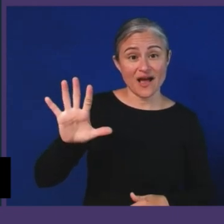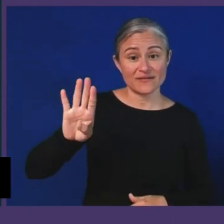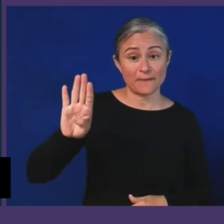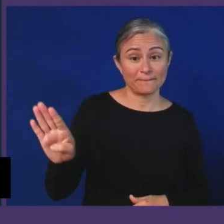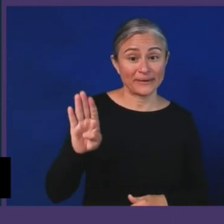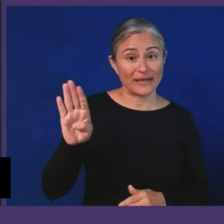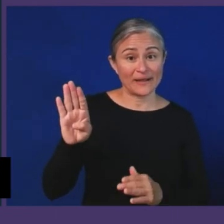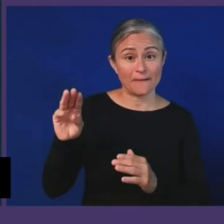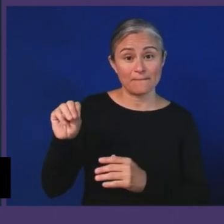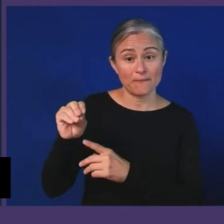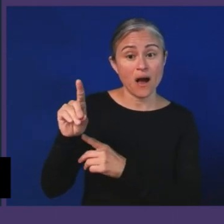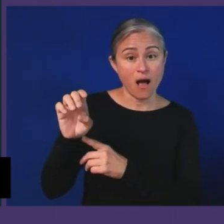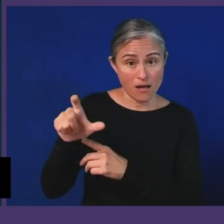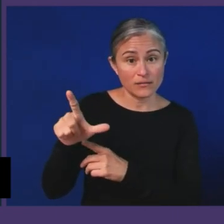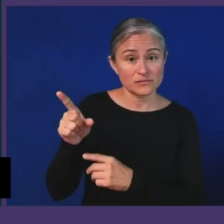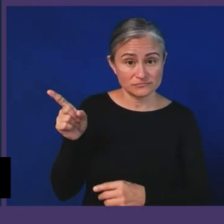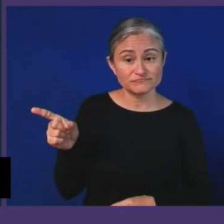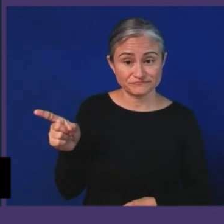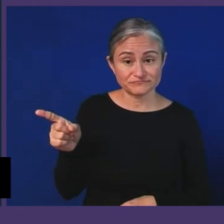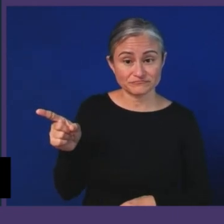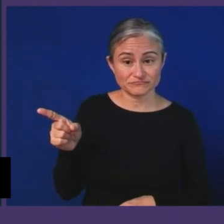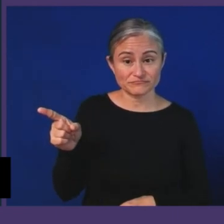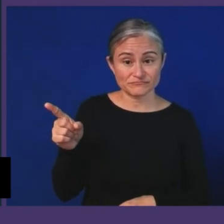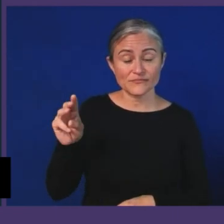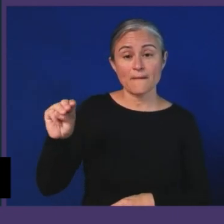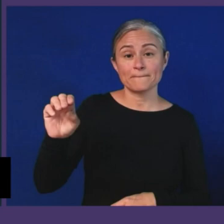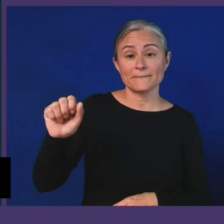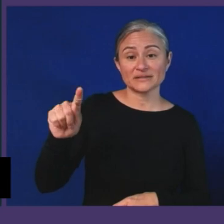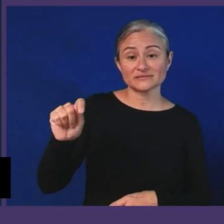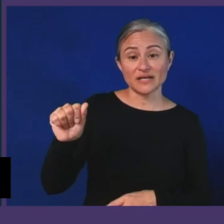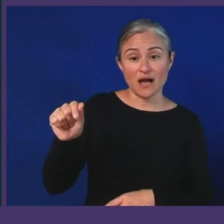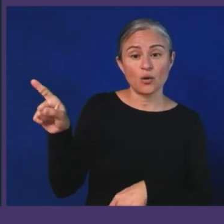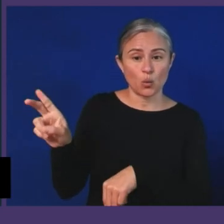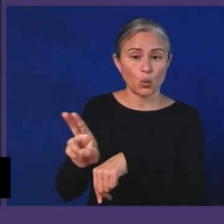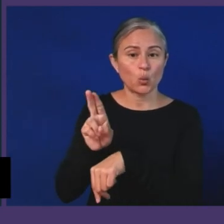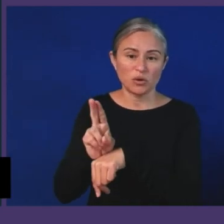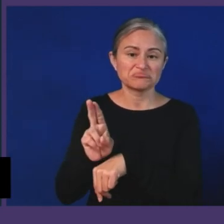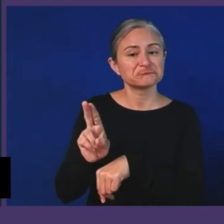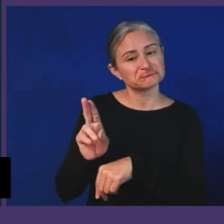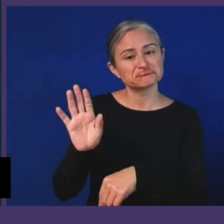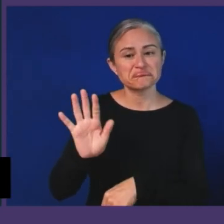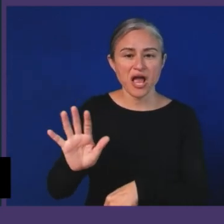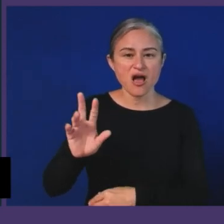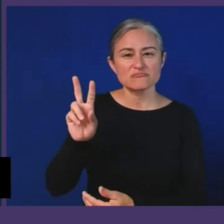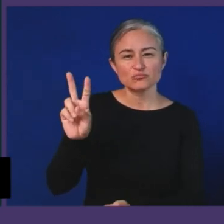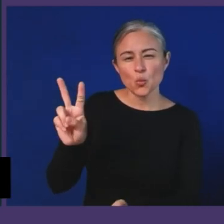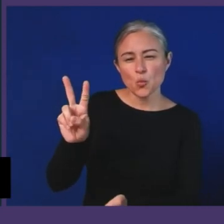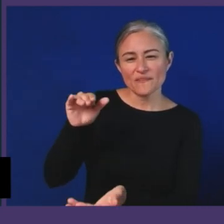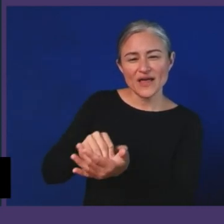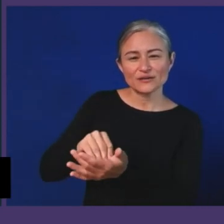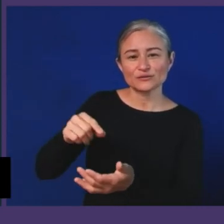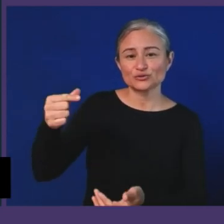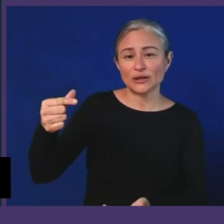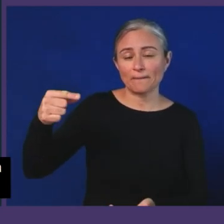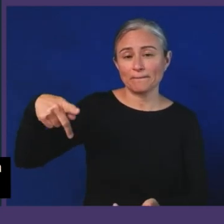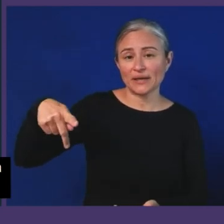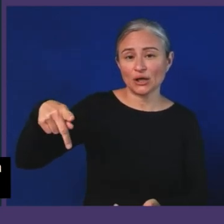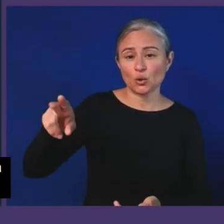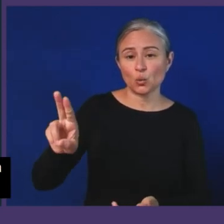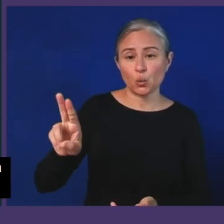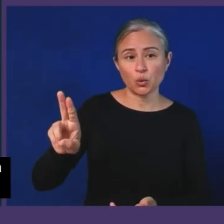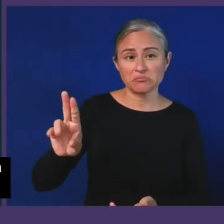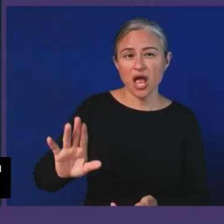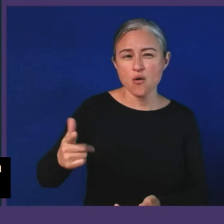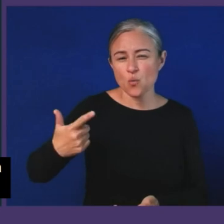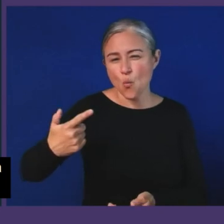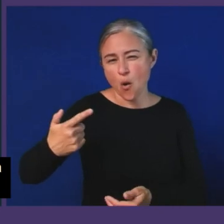GPUs, roughly 21 days of training, and roughly several $1 million. And so that's the rough orders of magnitude that you